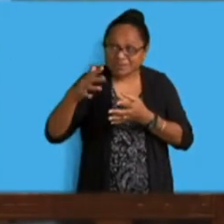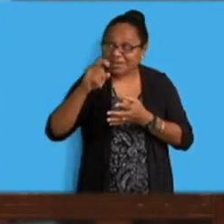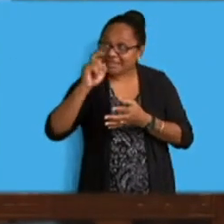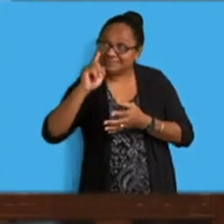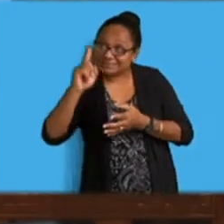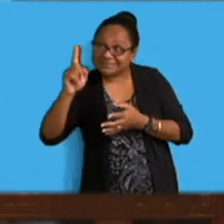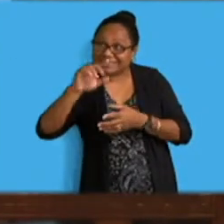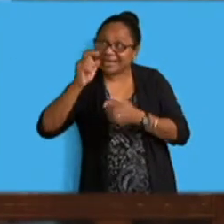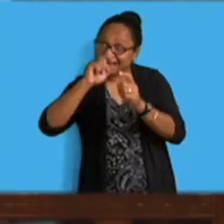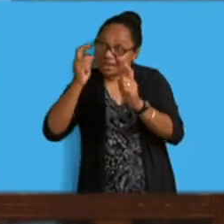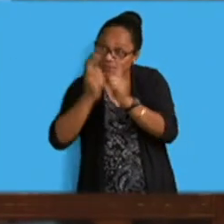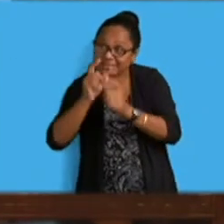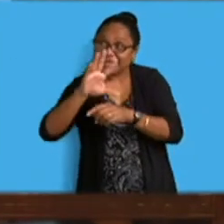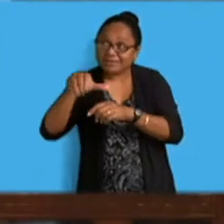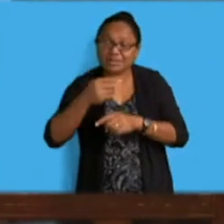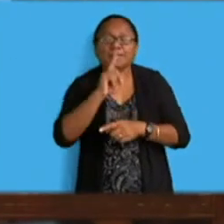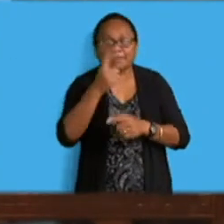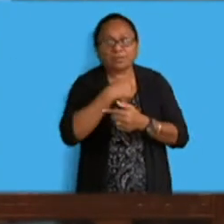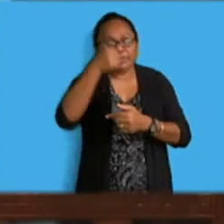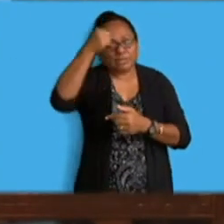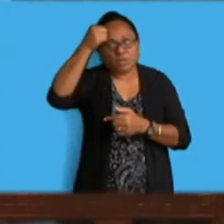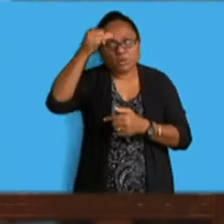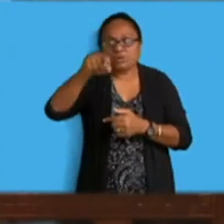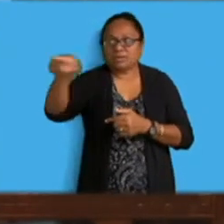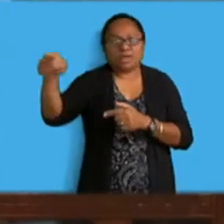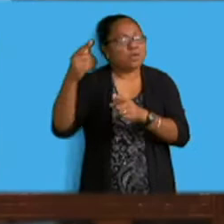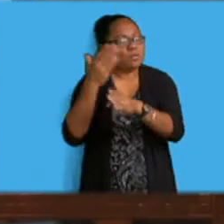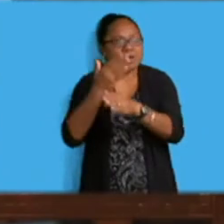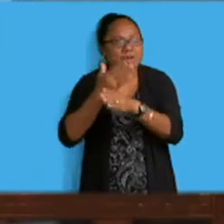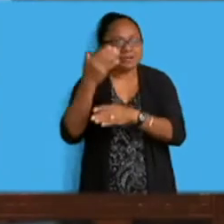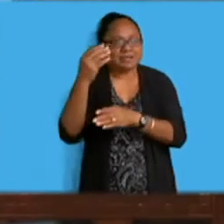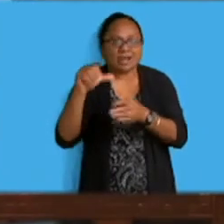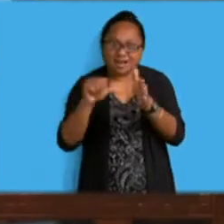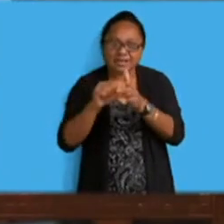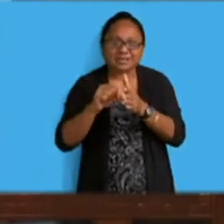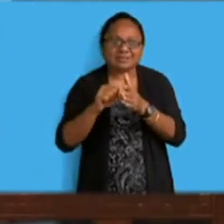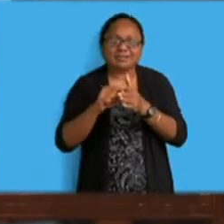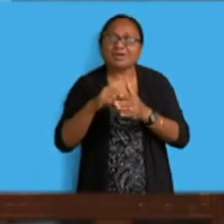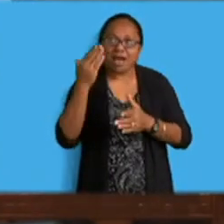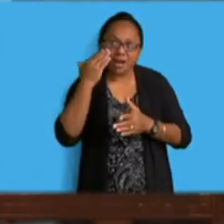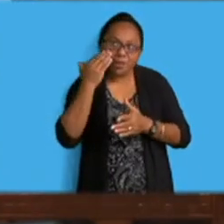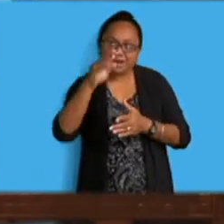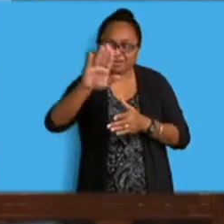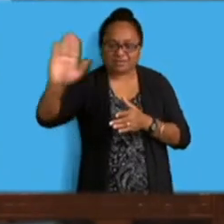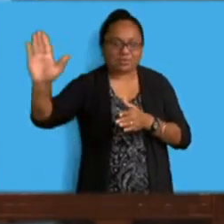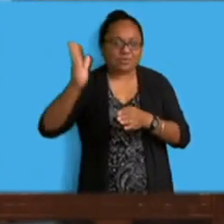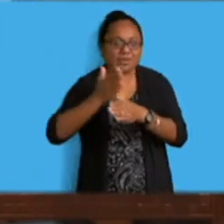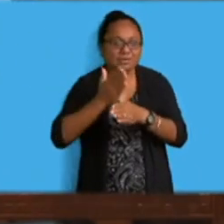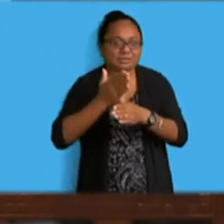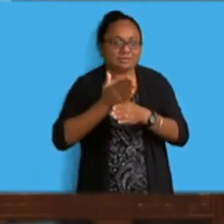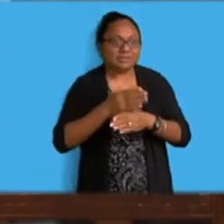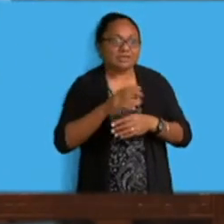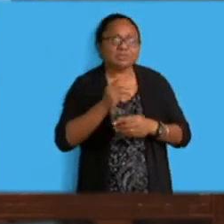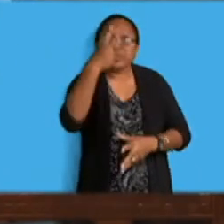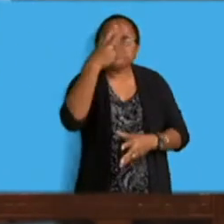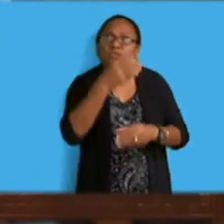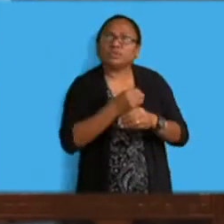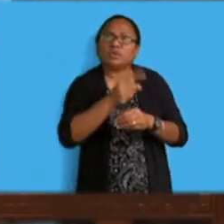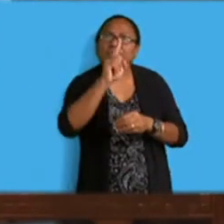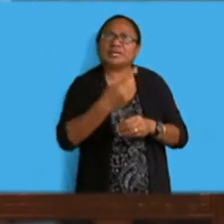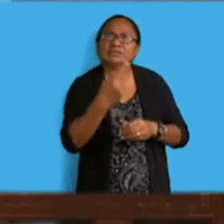mind, and we recognize the important role they're playing in our education system. We had a total of